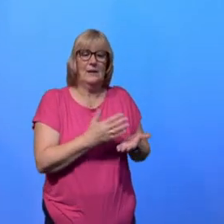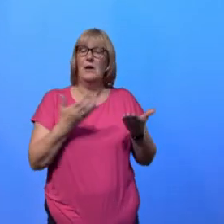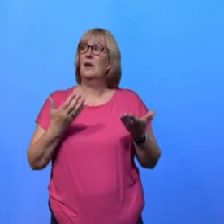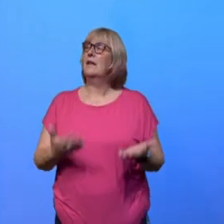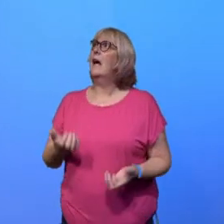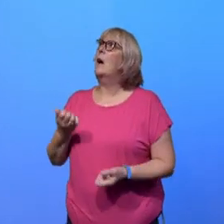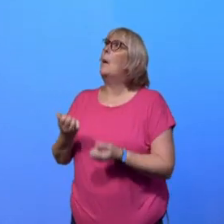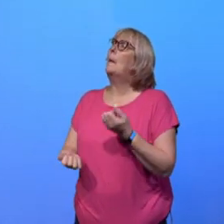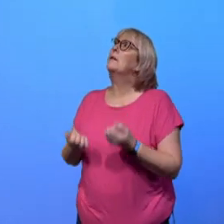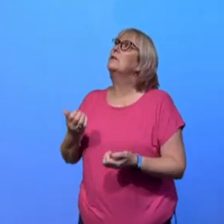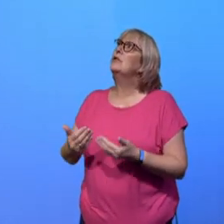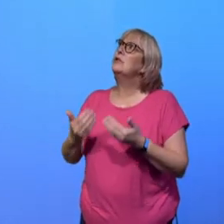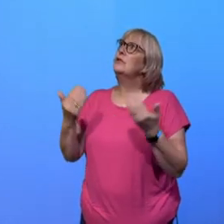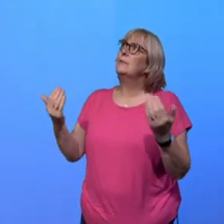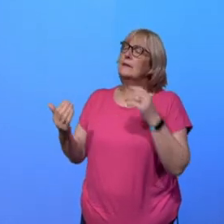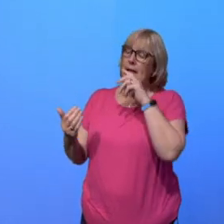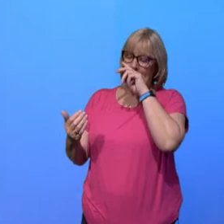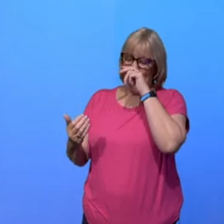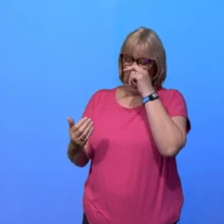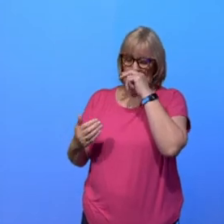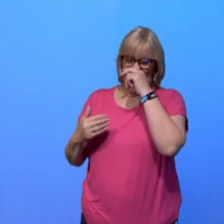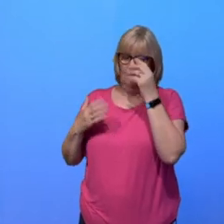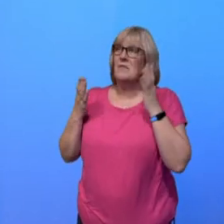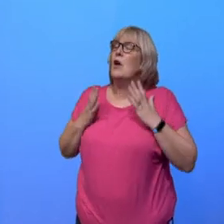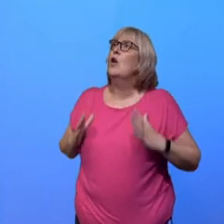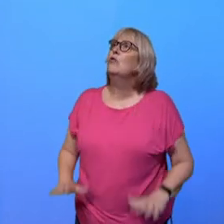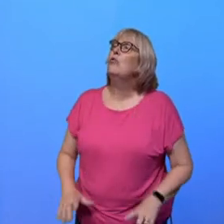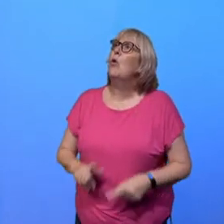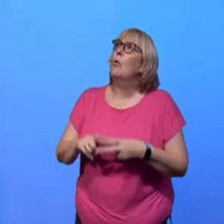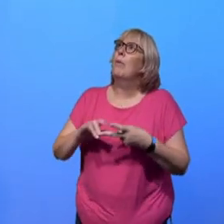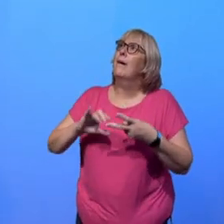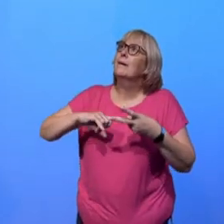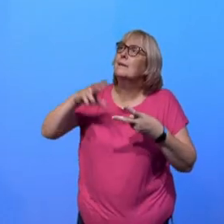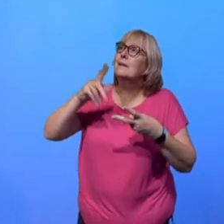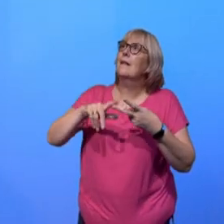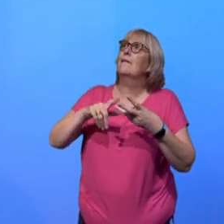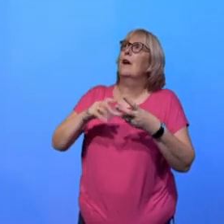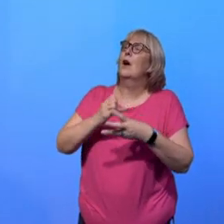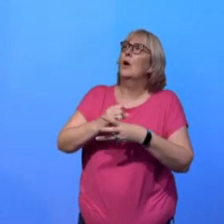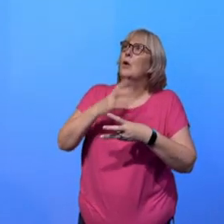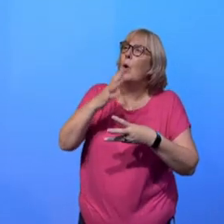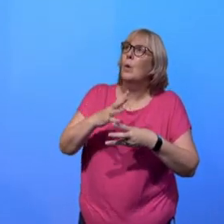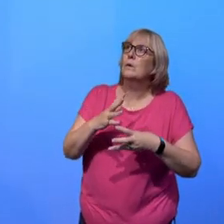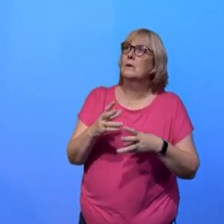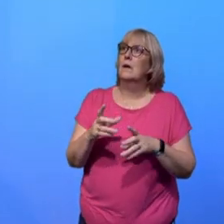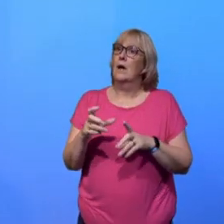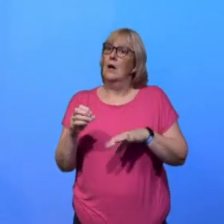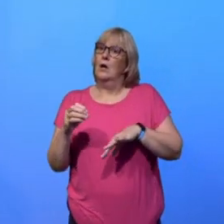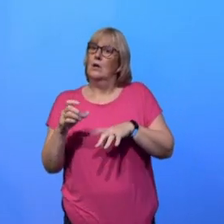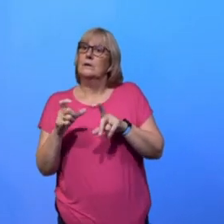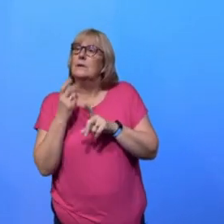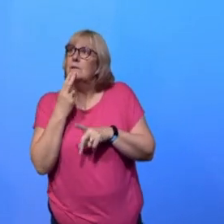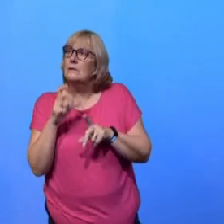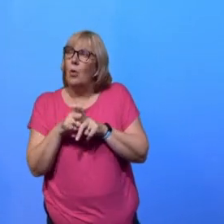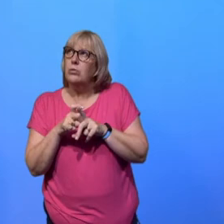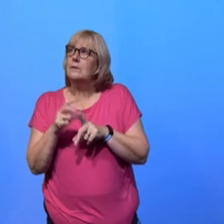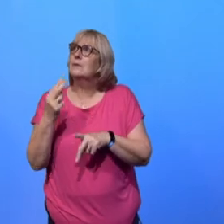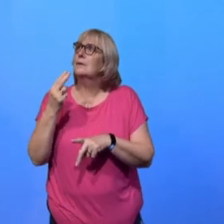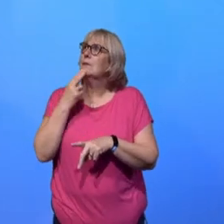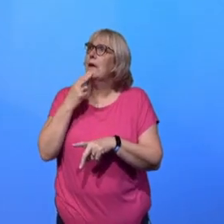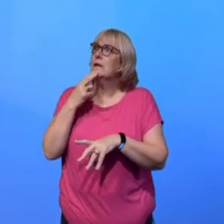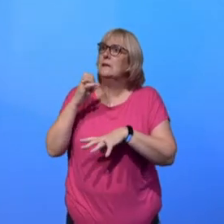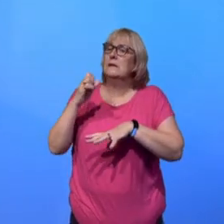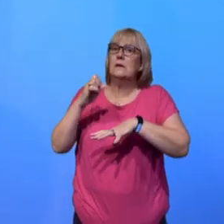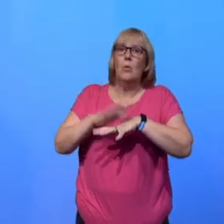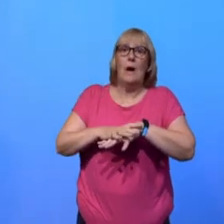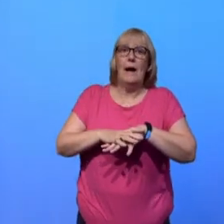Achan, his silver, gold, the robe, his sons and daughters are taken to the valley of Achor. And when